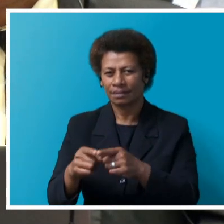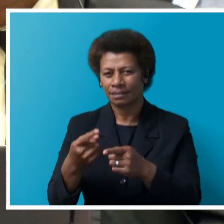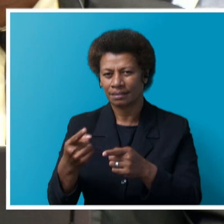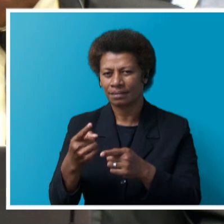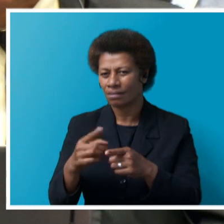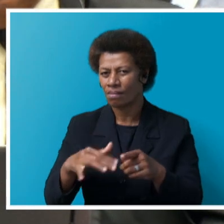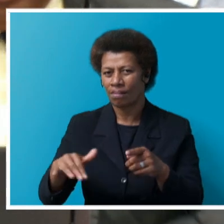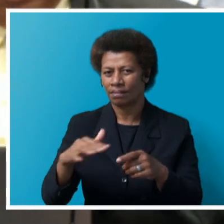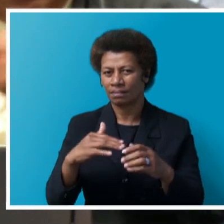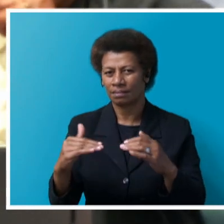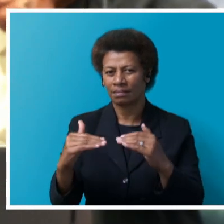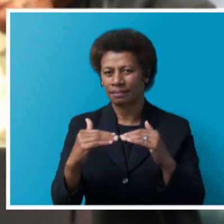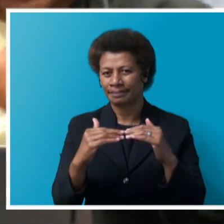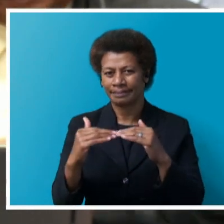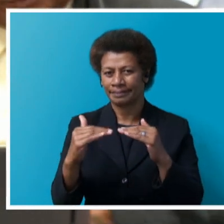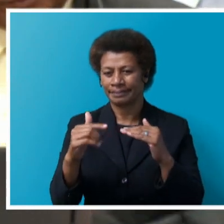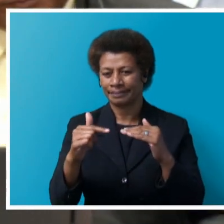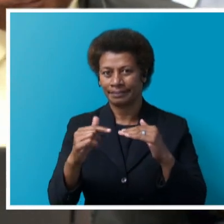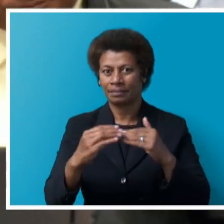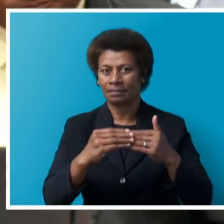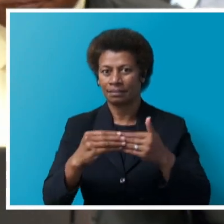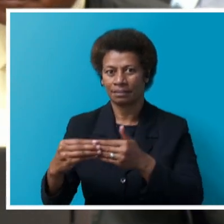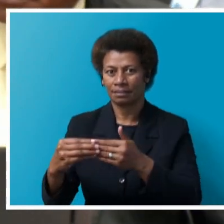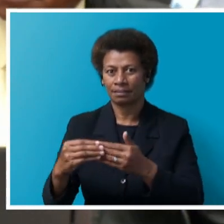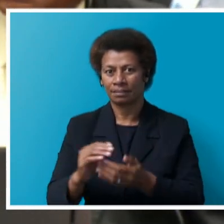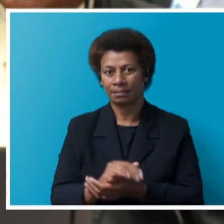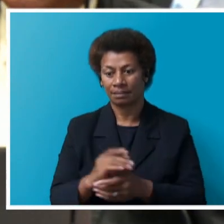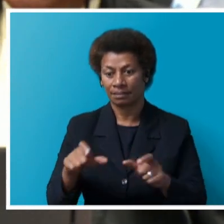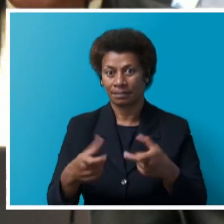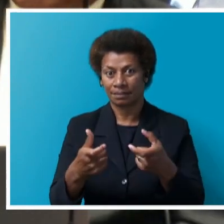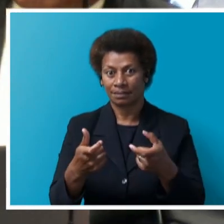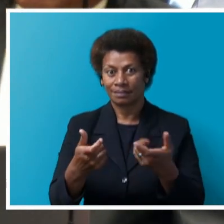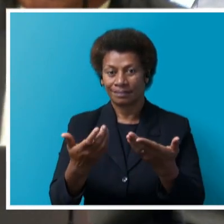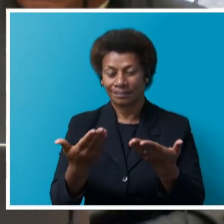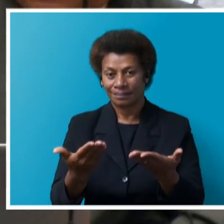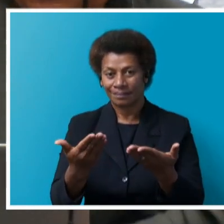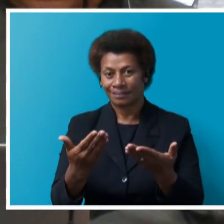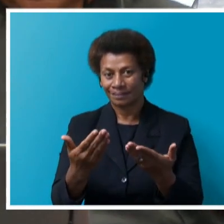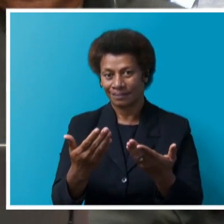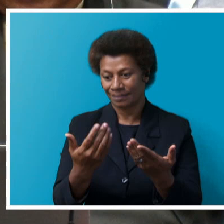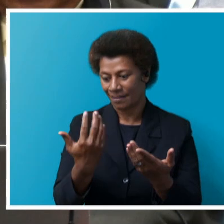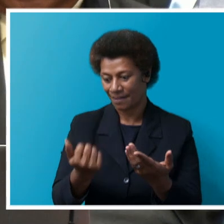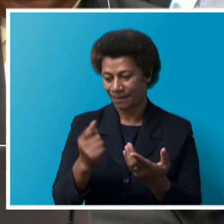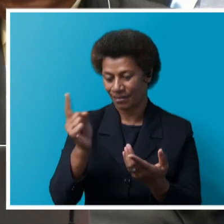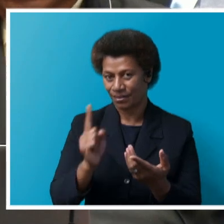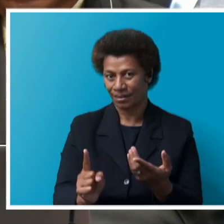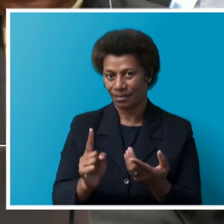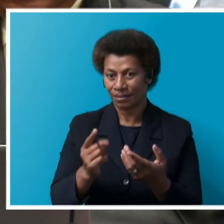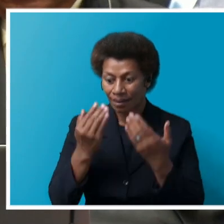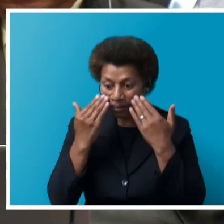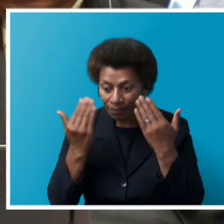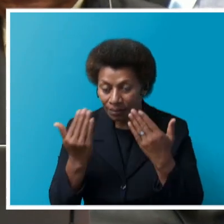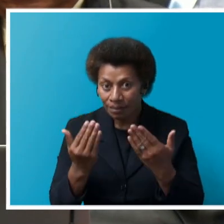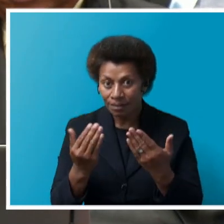in particular relevant to leadership. The challenges we face today affect us all, whether we acknowledge them or not, but